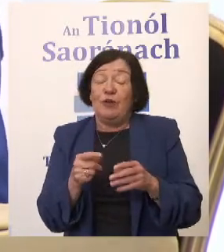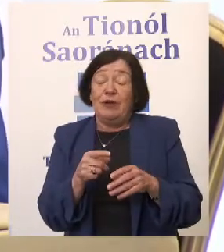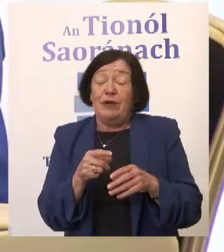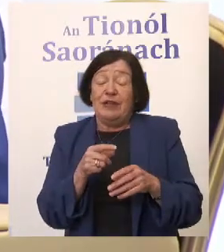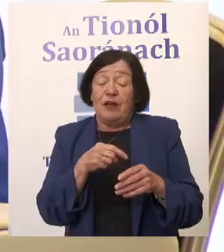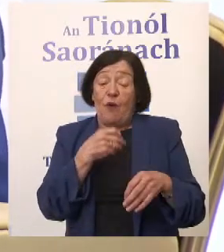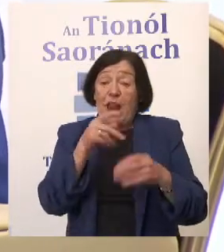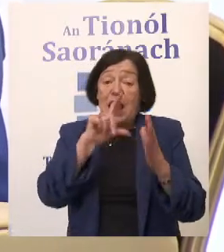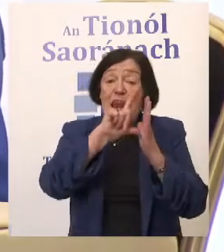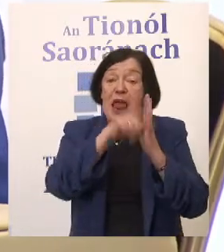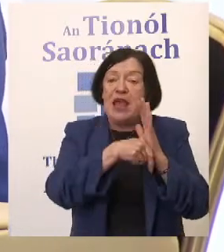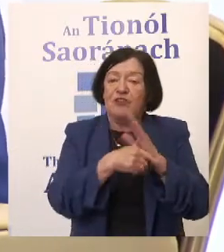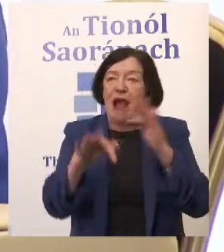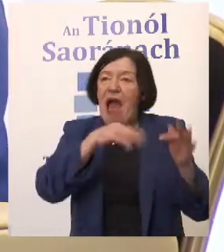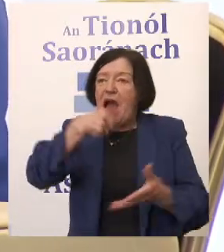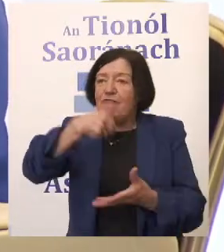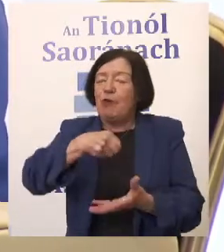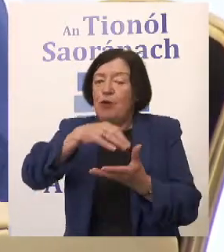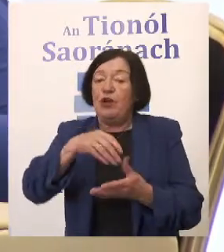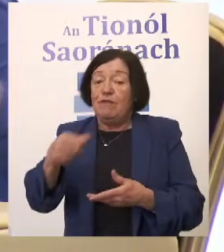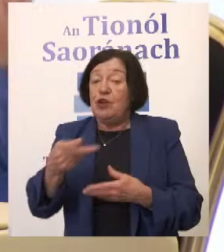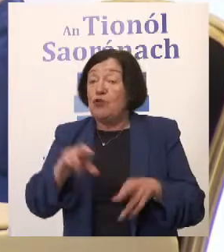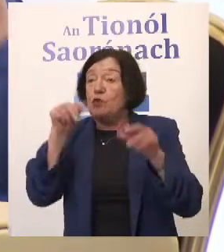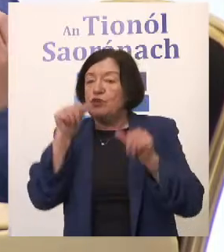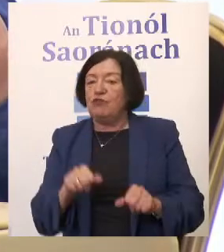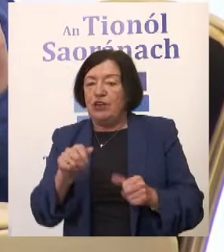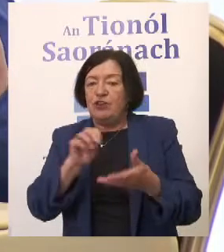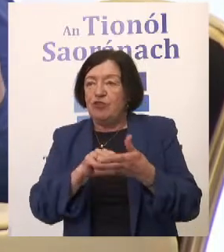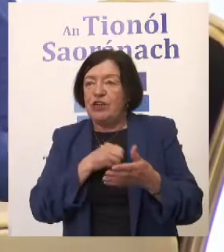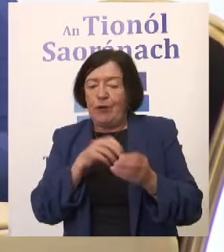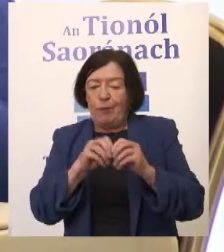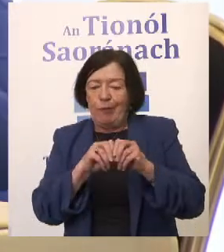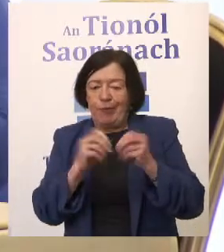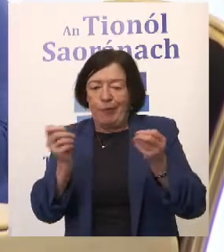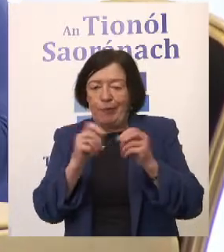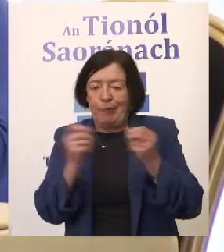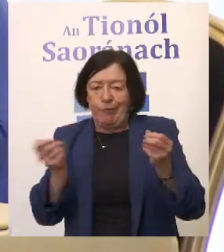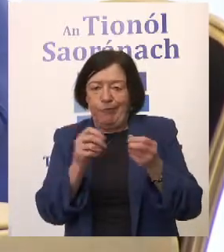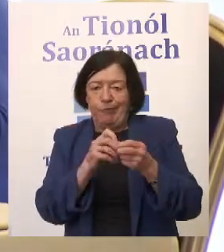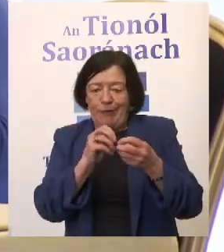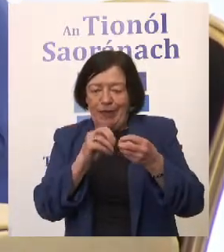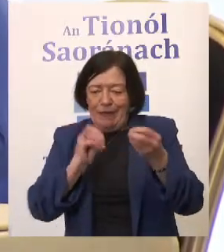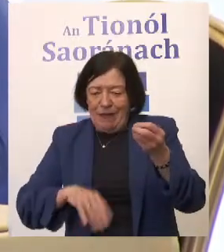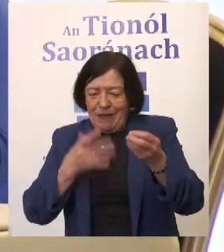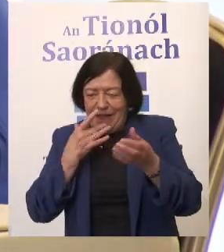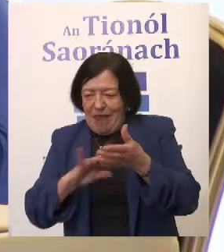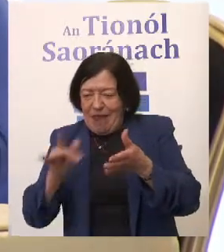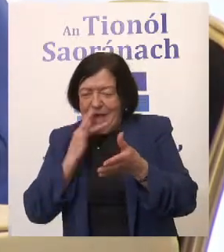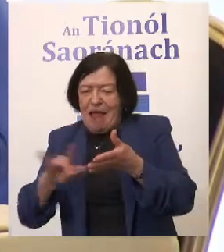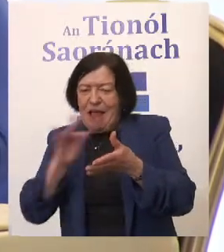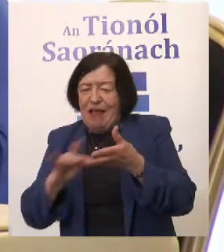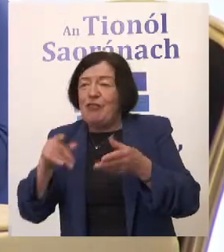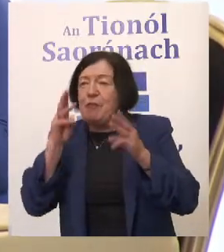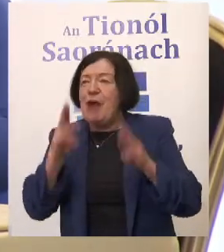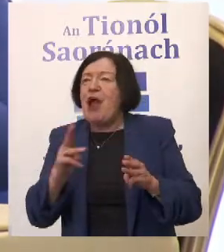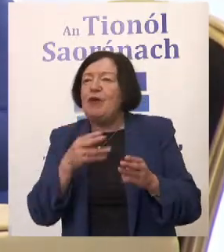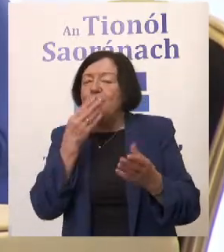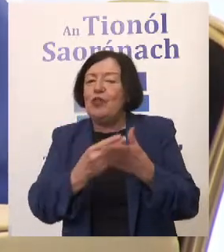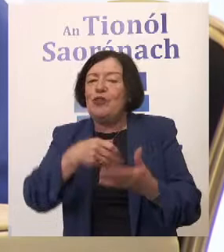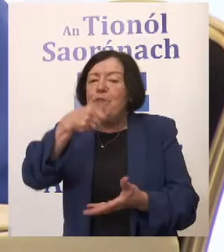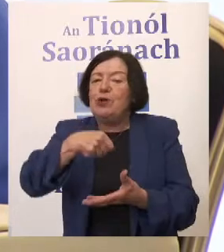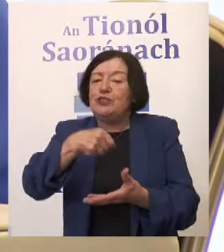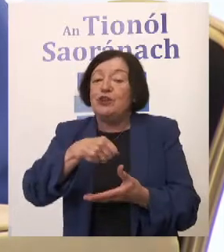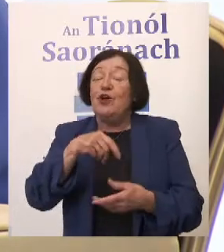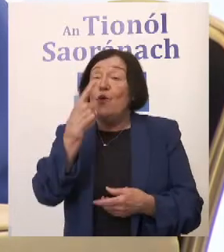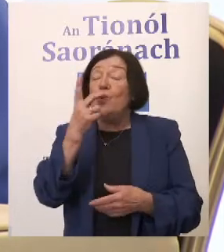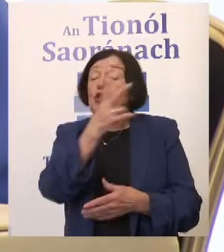budget has been done, even if you don't agree with it, you're trying to unpick it. The power is in putting the budget together. So one of